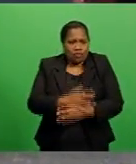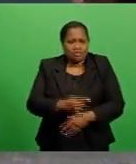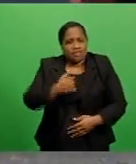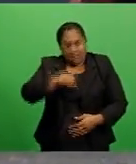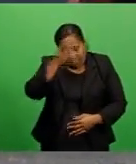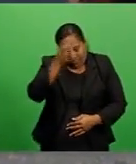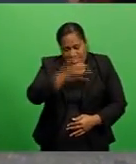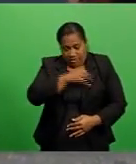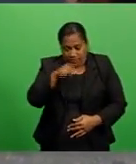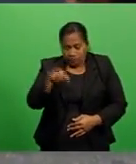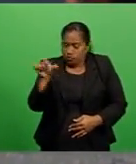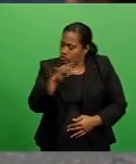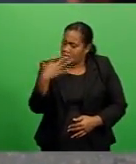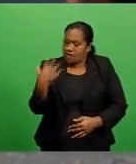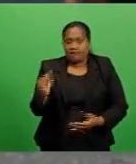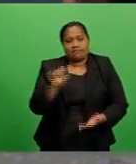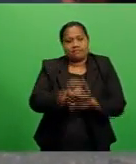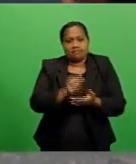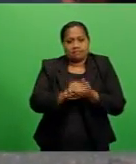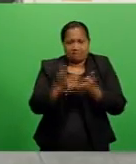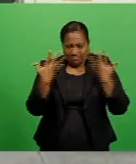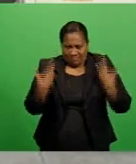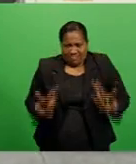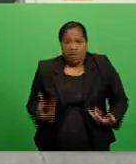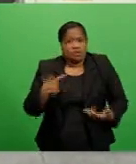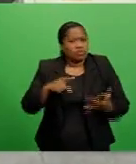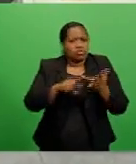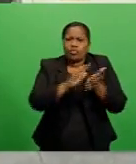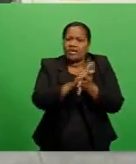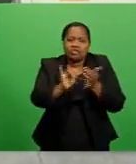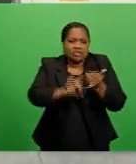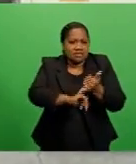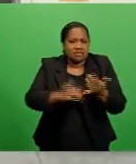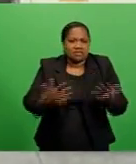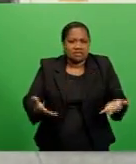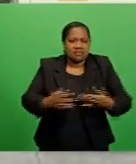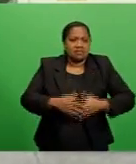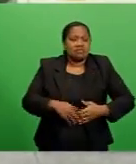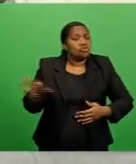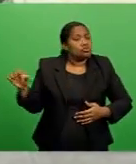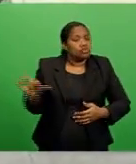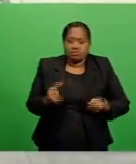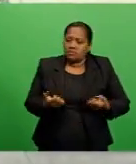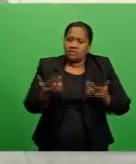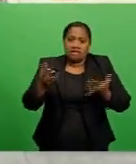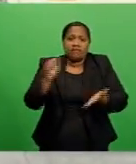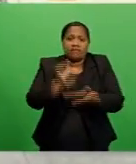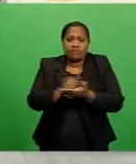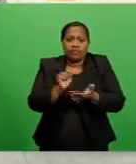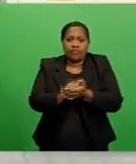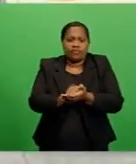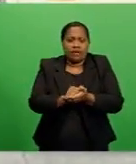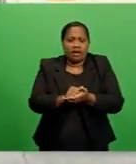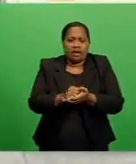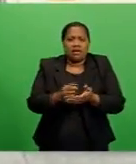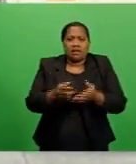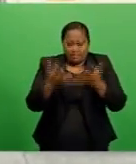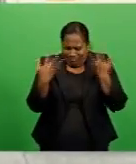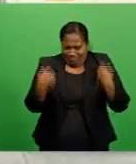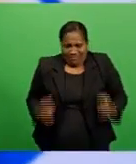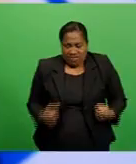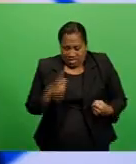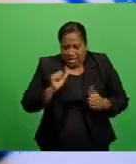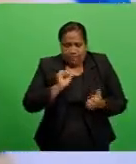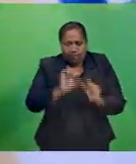proper gear because it is also an OHS matter. They should definitely be provided the proper sanitary items to protect them while they